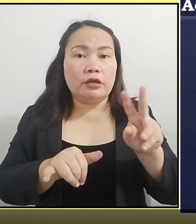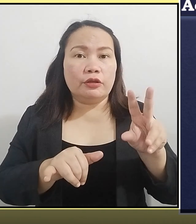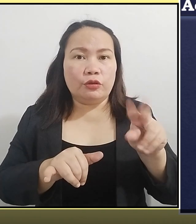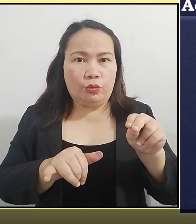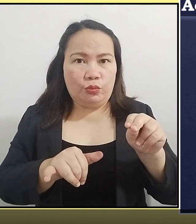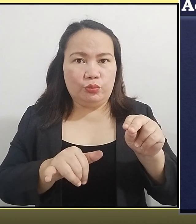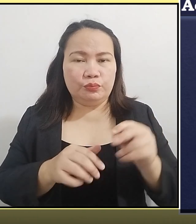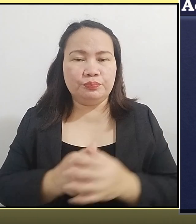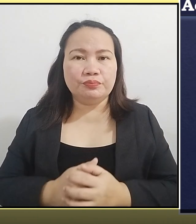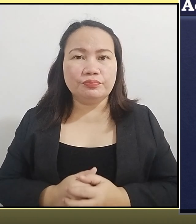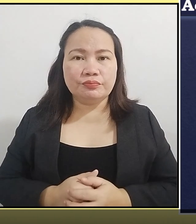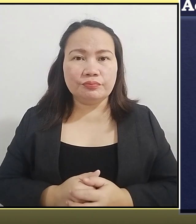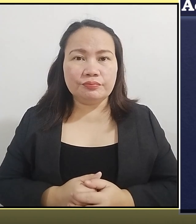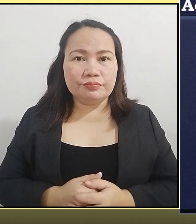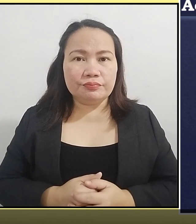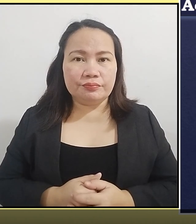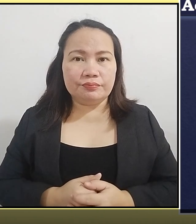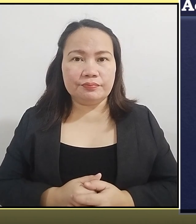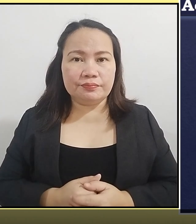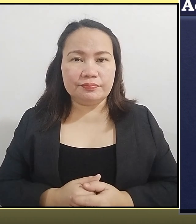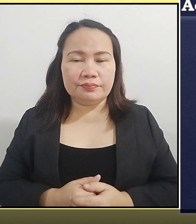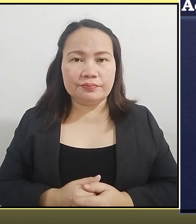If not, answer no.